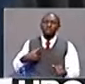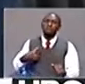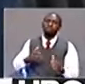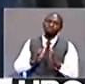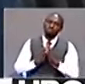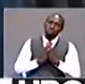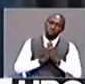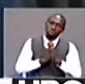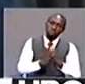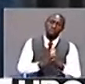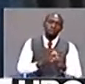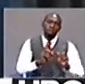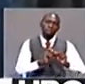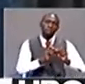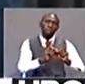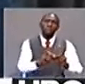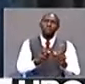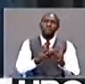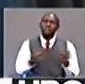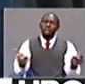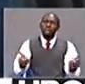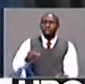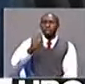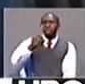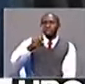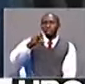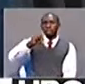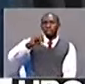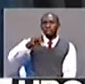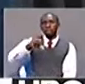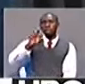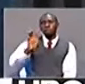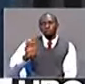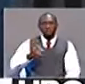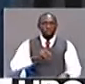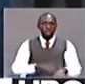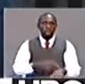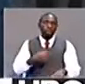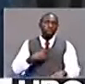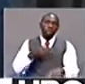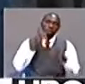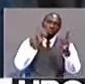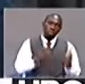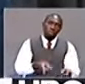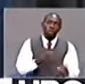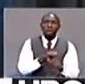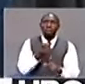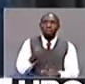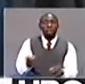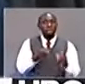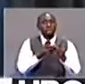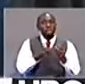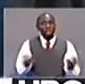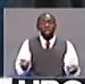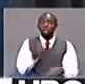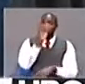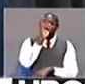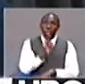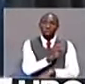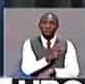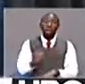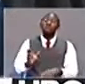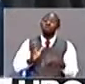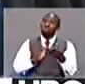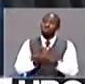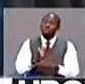carried out this since 1994 when I came to Kampala, moving with him from Lwaga. And indeed, right, Honorable